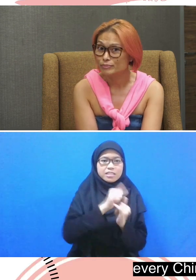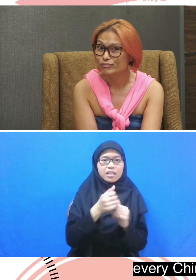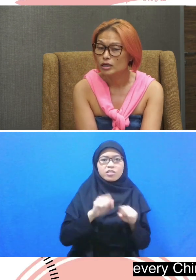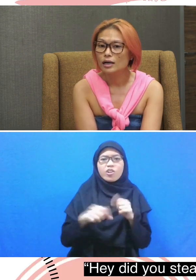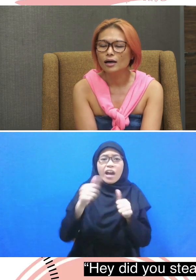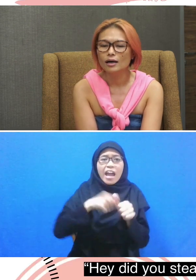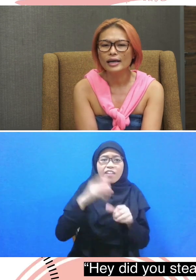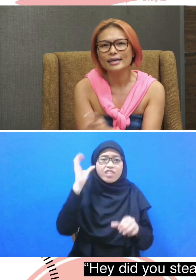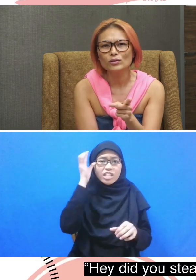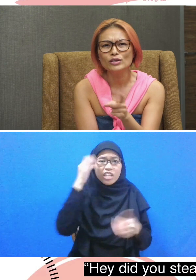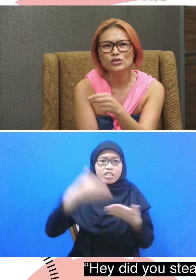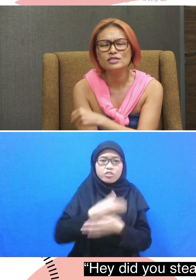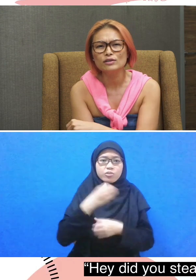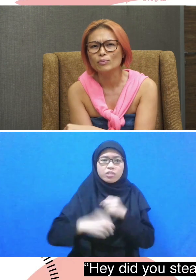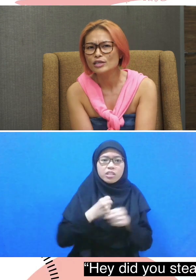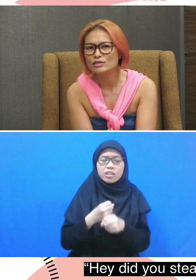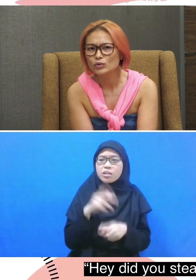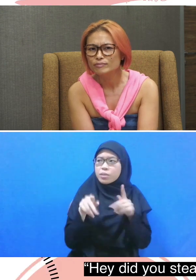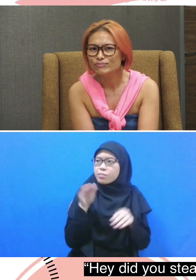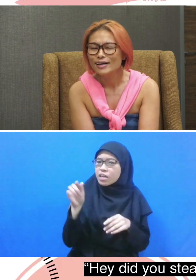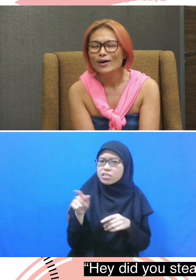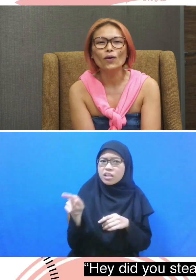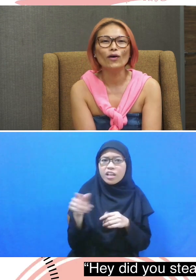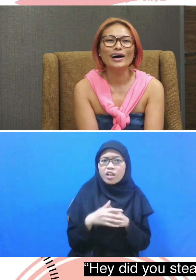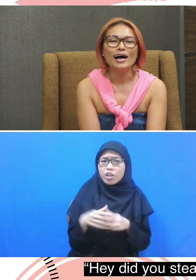question. You know, did you steal your brother's food?